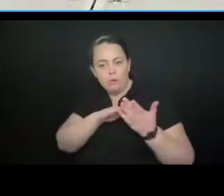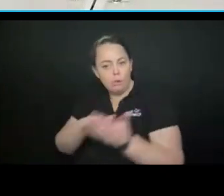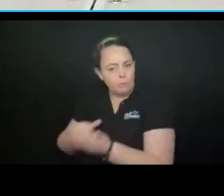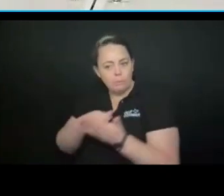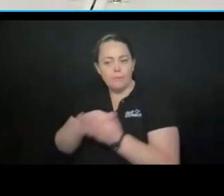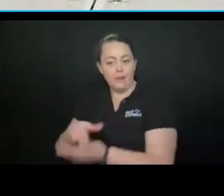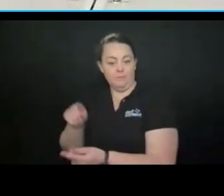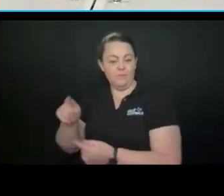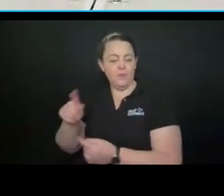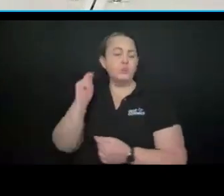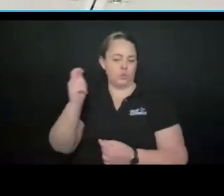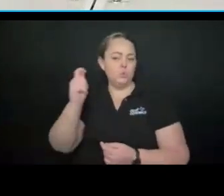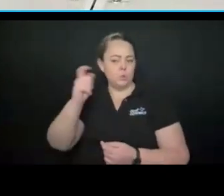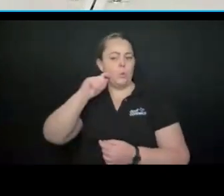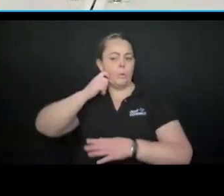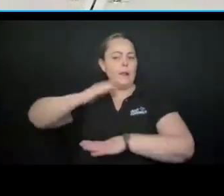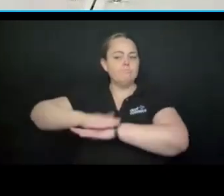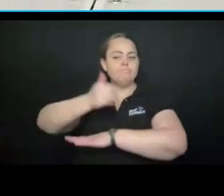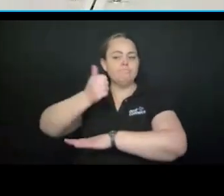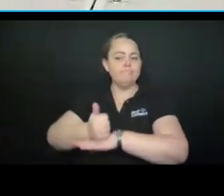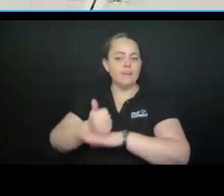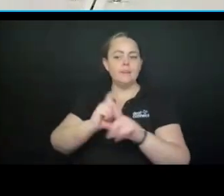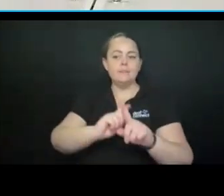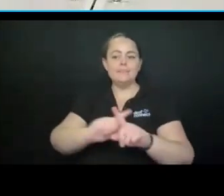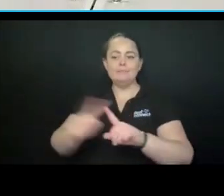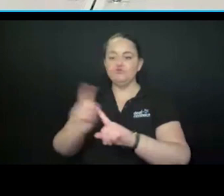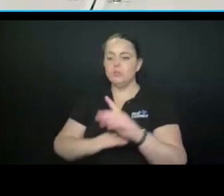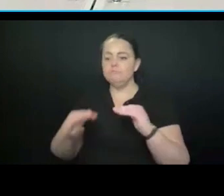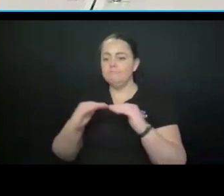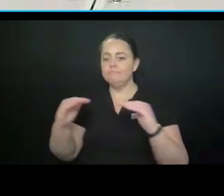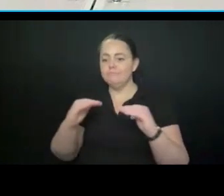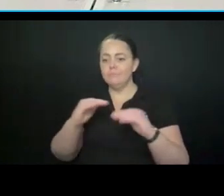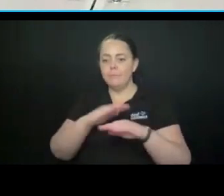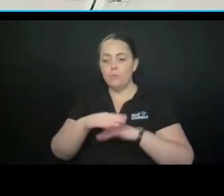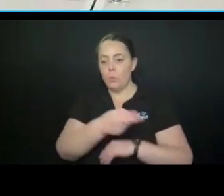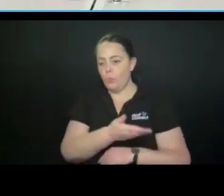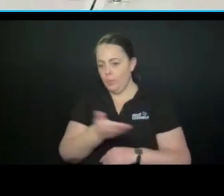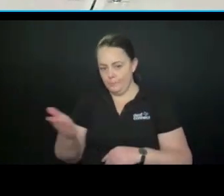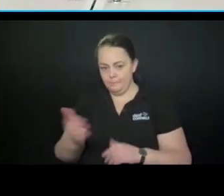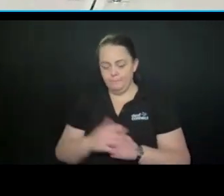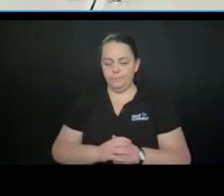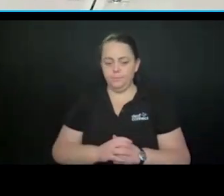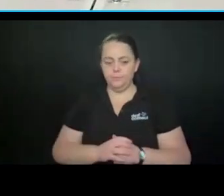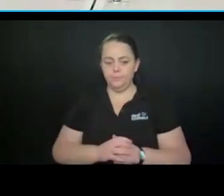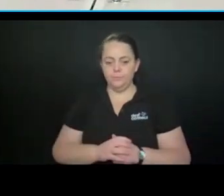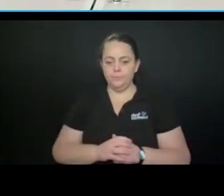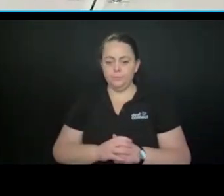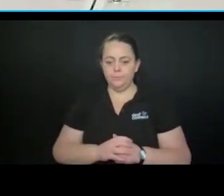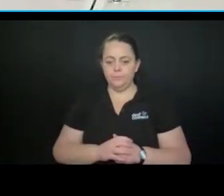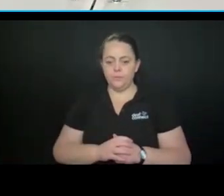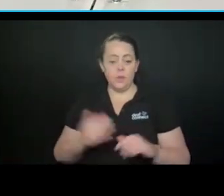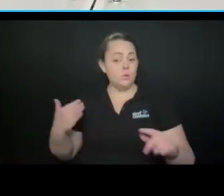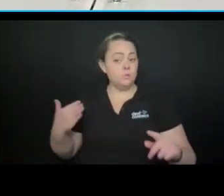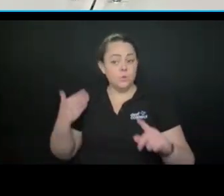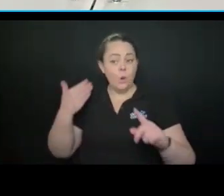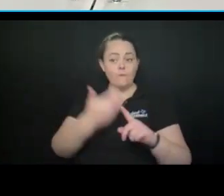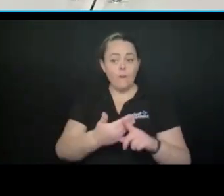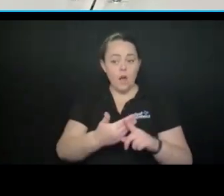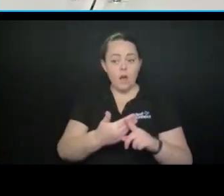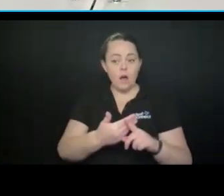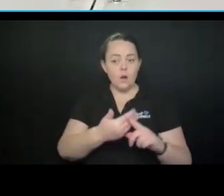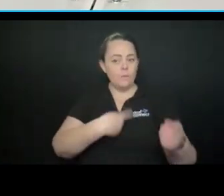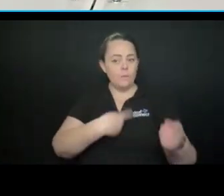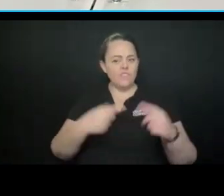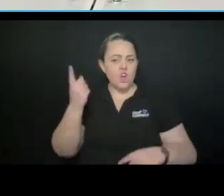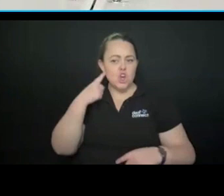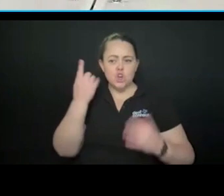that we've asked. And so we thought to potentially filter out some of the key questions and answers that we've received previously. This is a good way